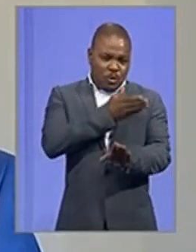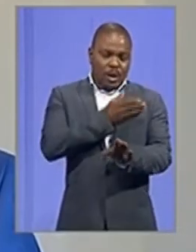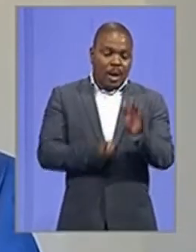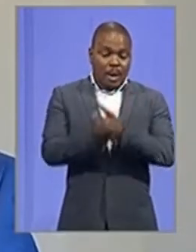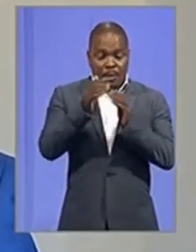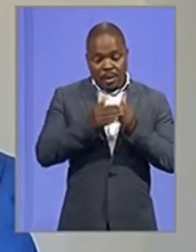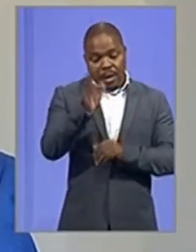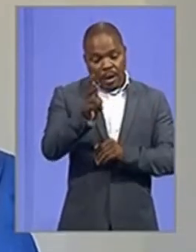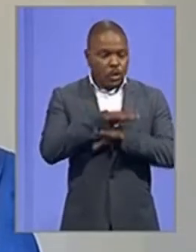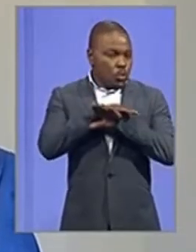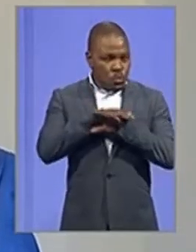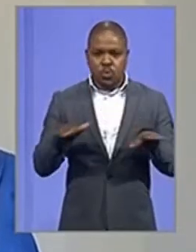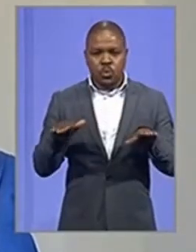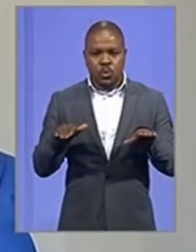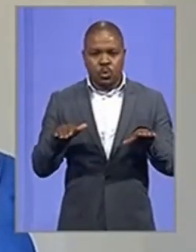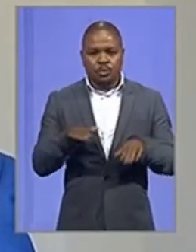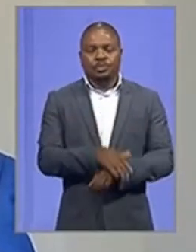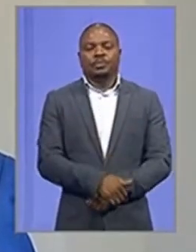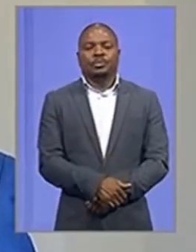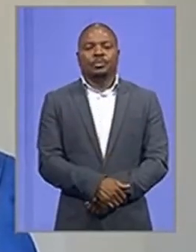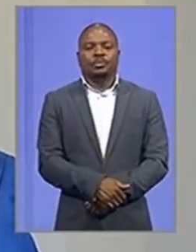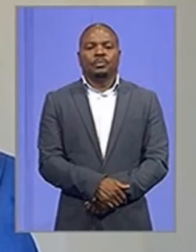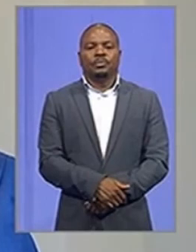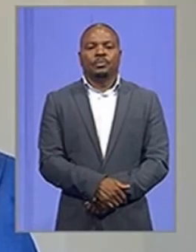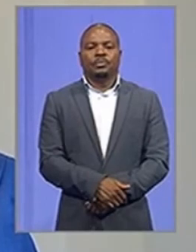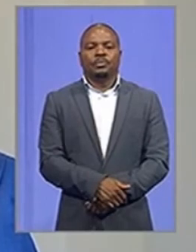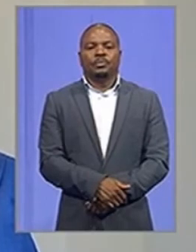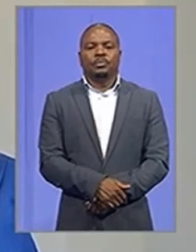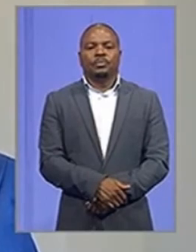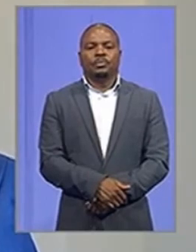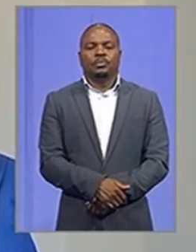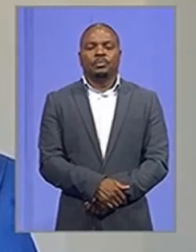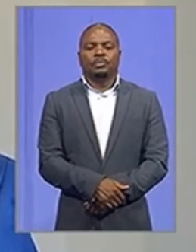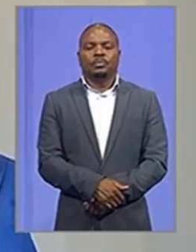direge gape. Ke maage ke tla mohlabi wa ditaba tša SABC Johannesburg.